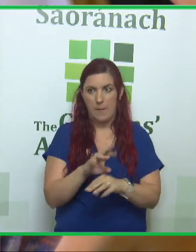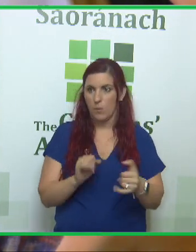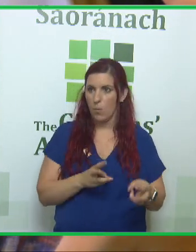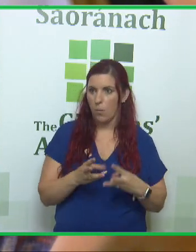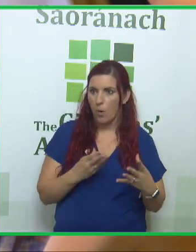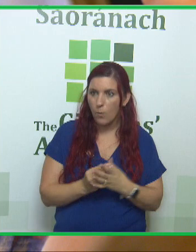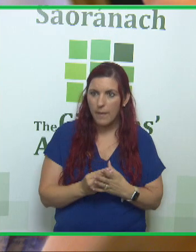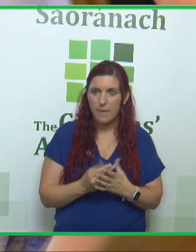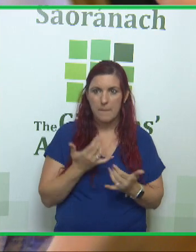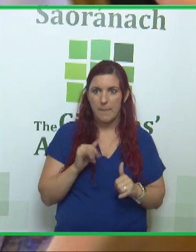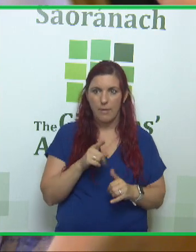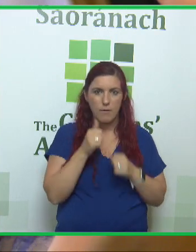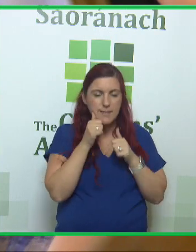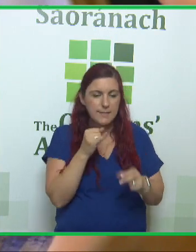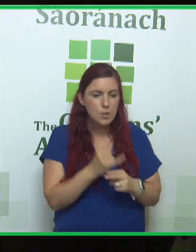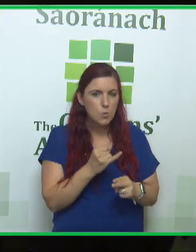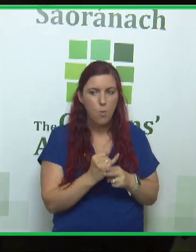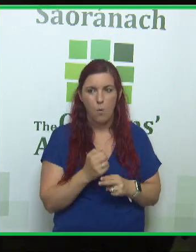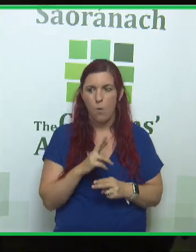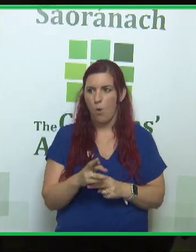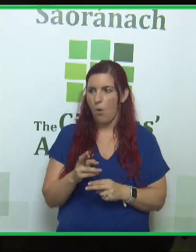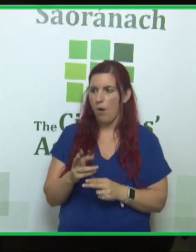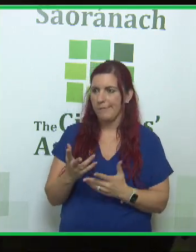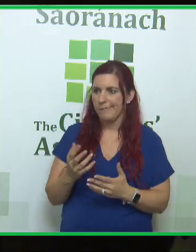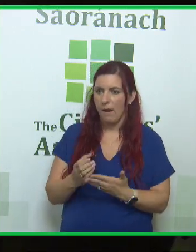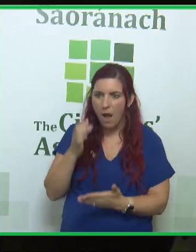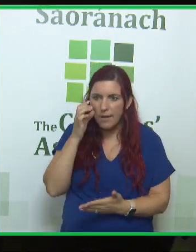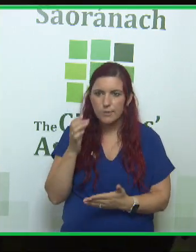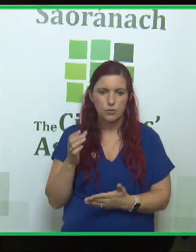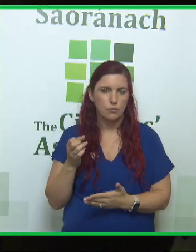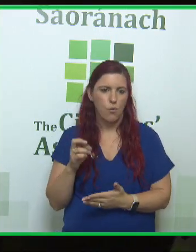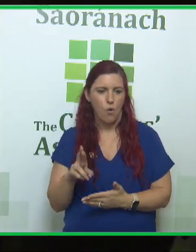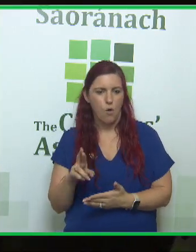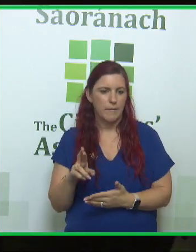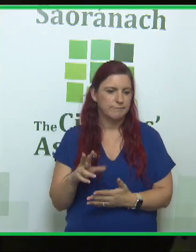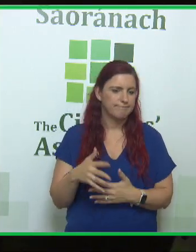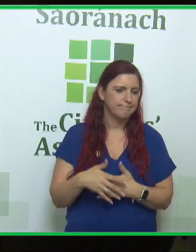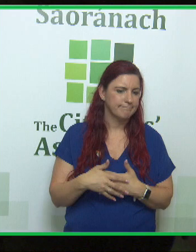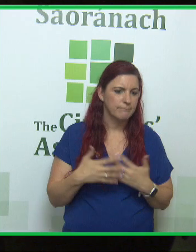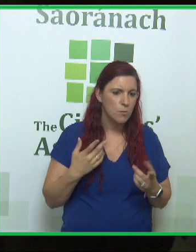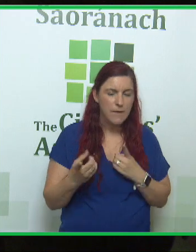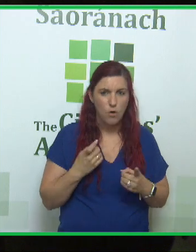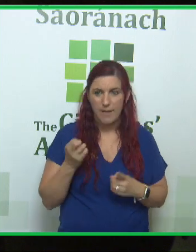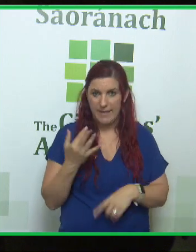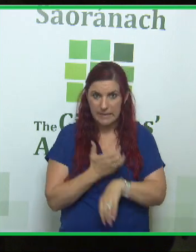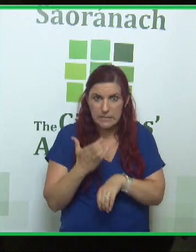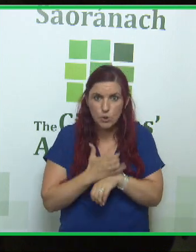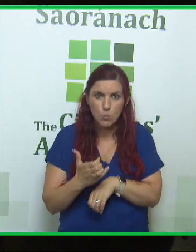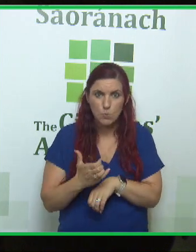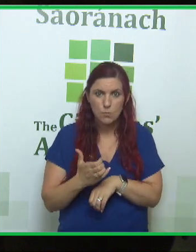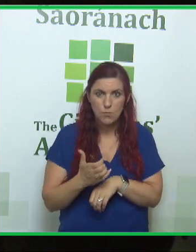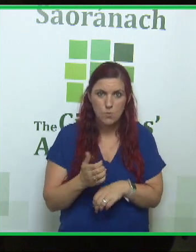whether they're going to school, whether they're applying themselves, whether they're doing well in exams, whether they continue to go to school, whether they drop